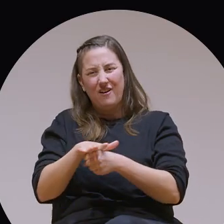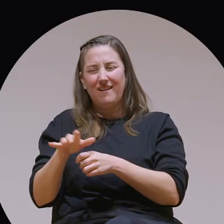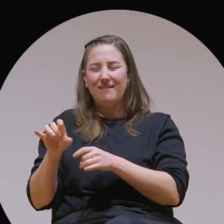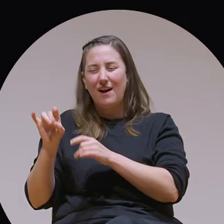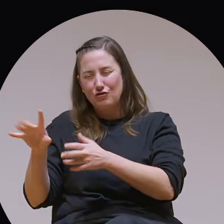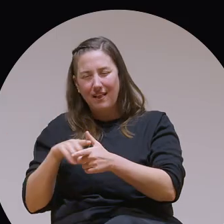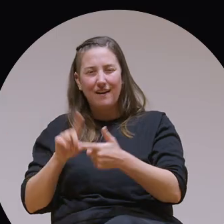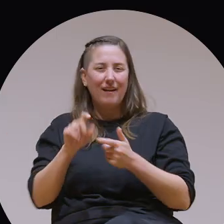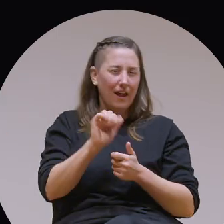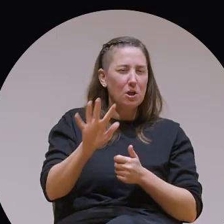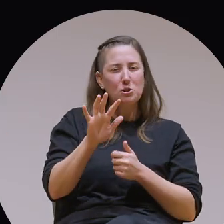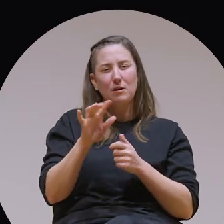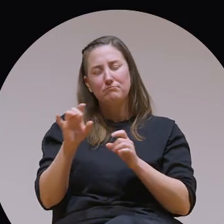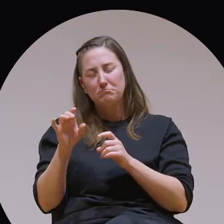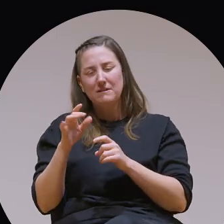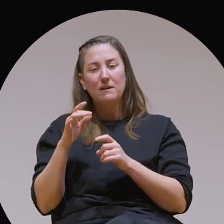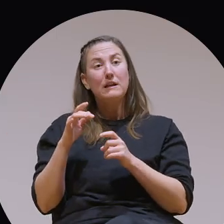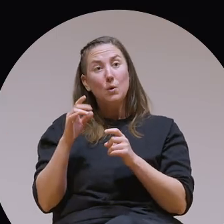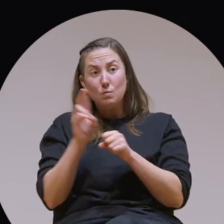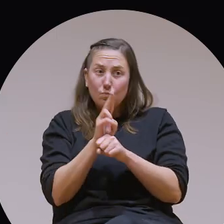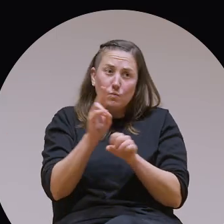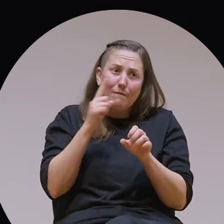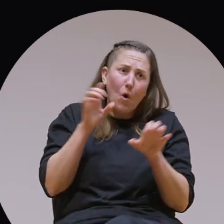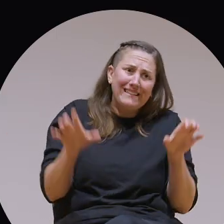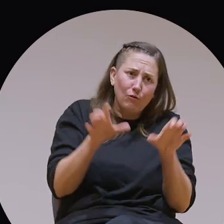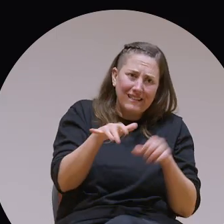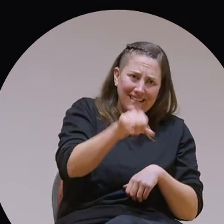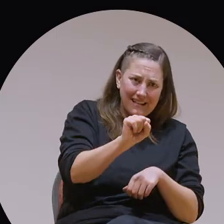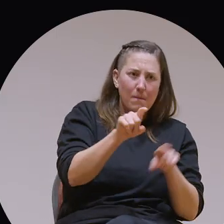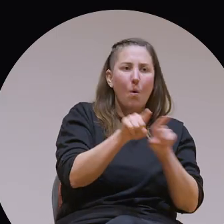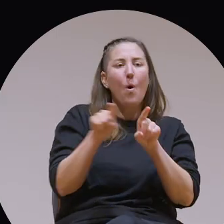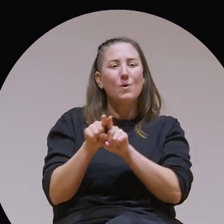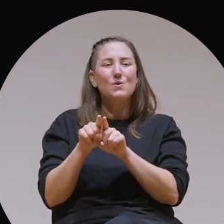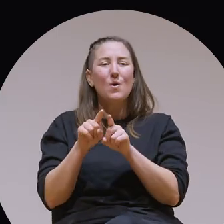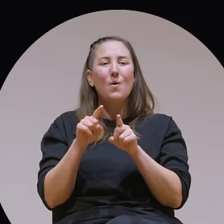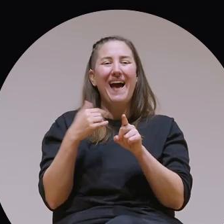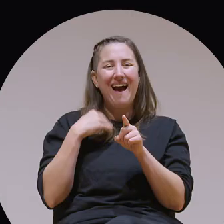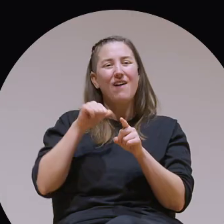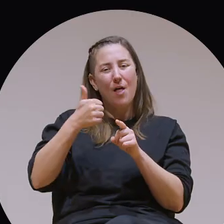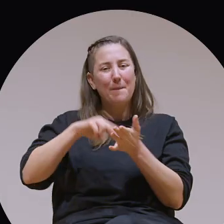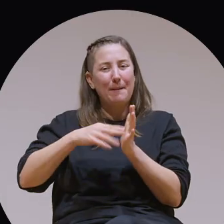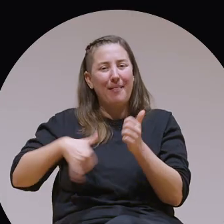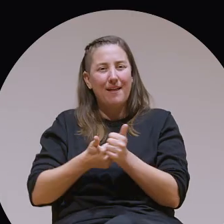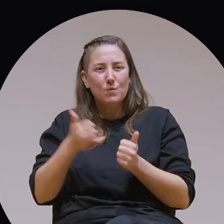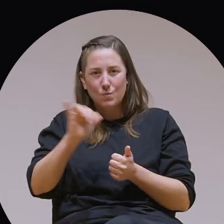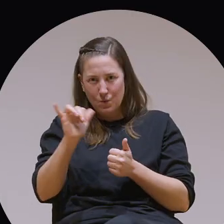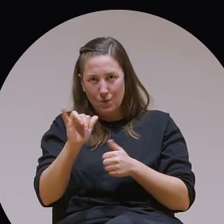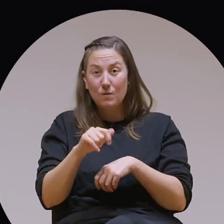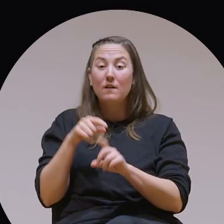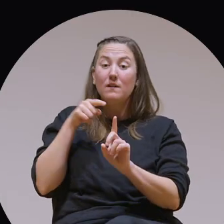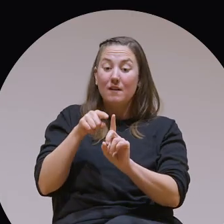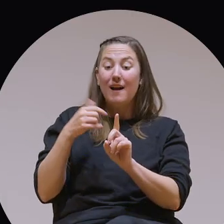Oceania, they're decorative, but they're decorative only as a side product. In fact, what they are is